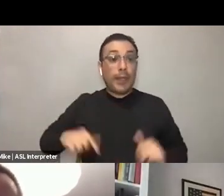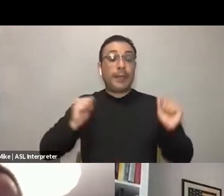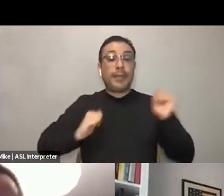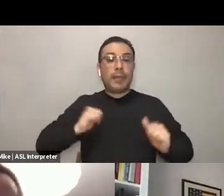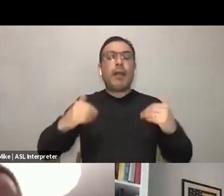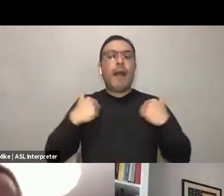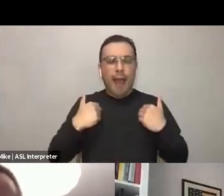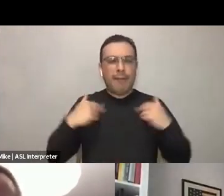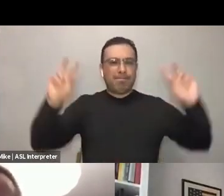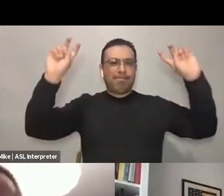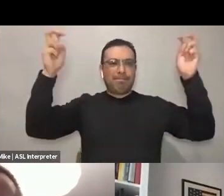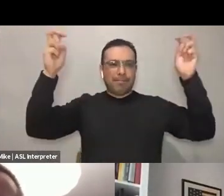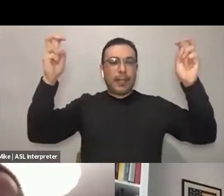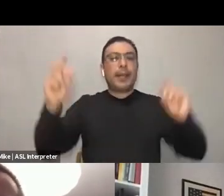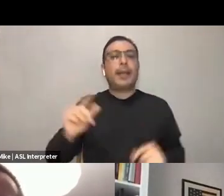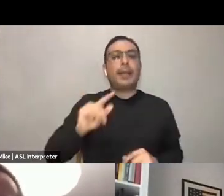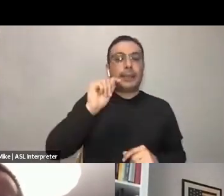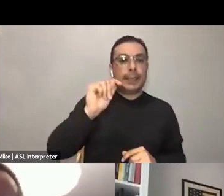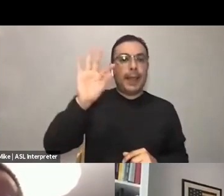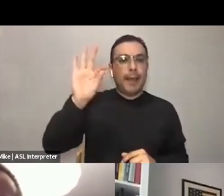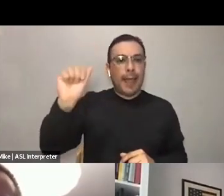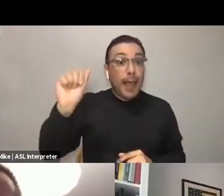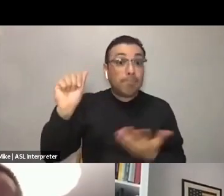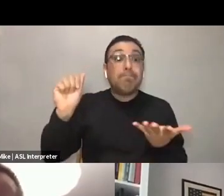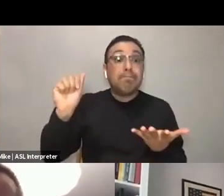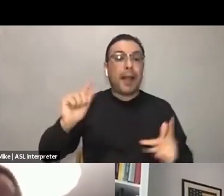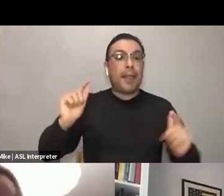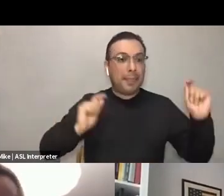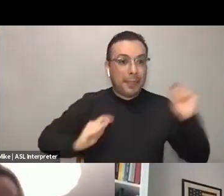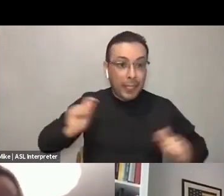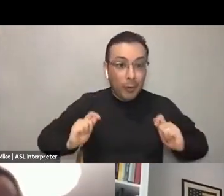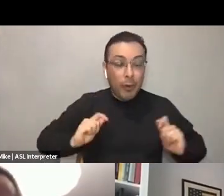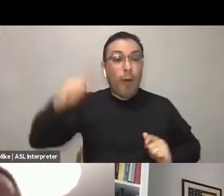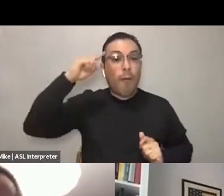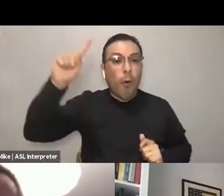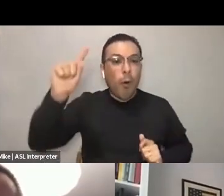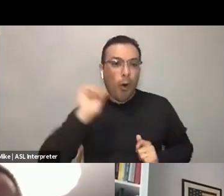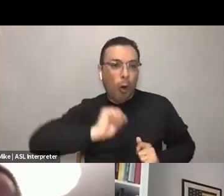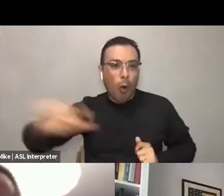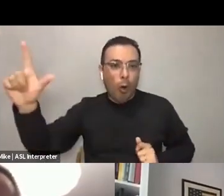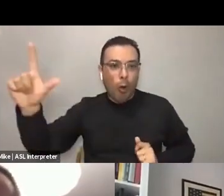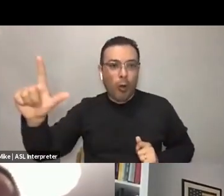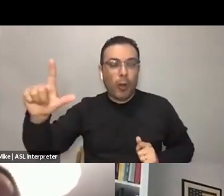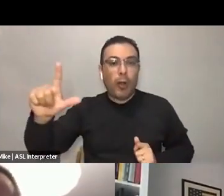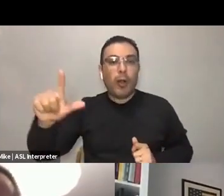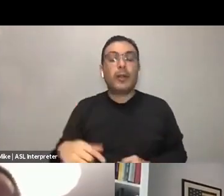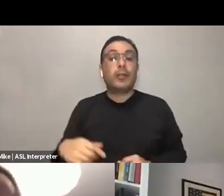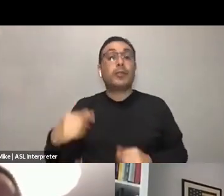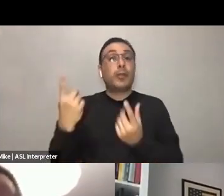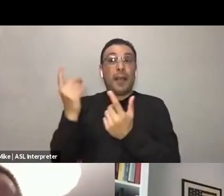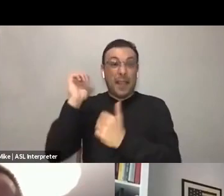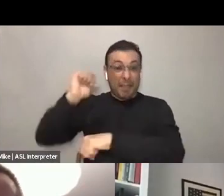TFA for short. And we have two major prongs of that. One is a